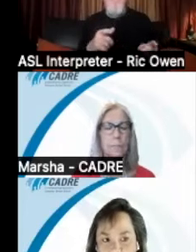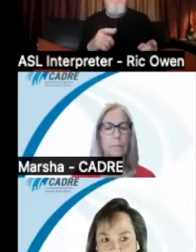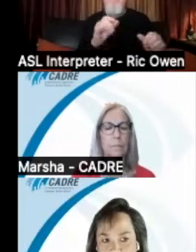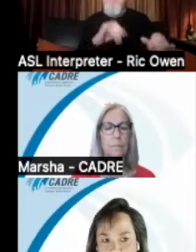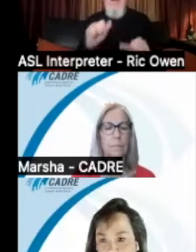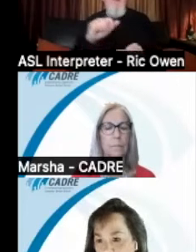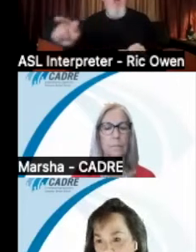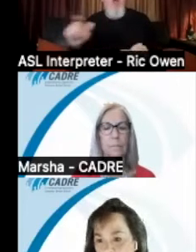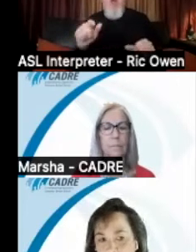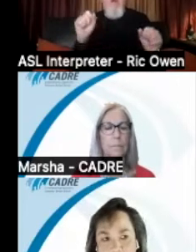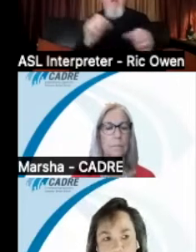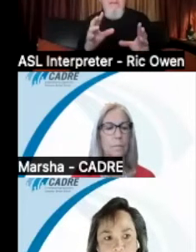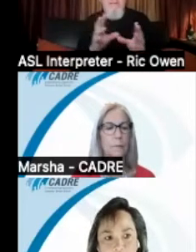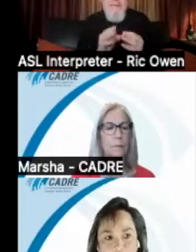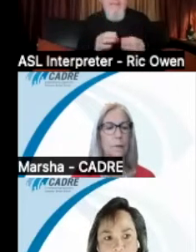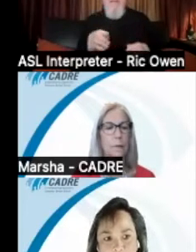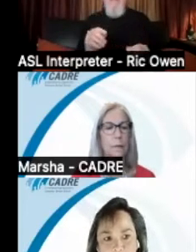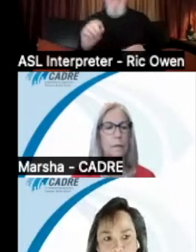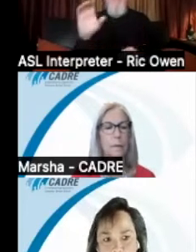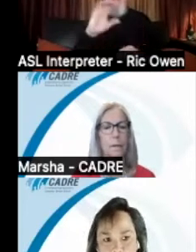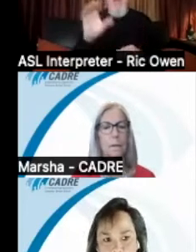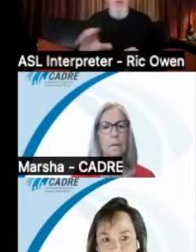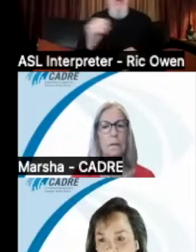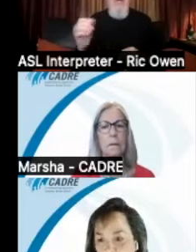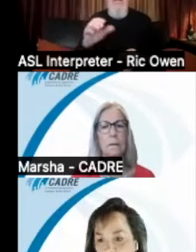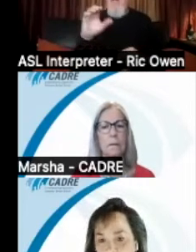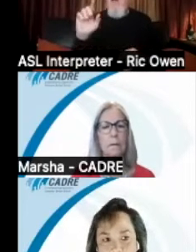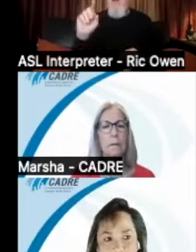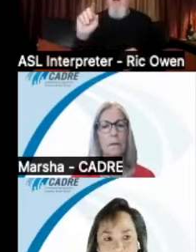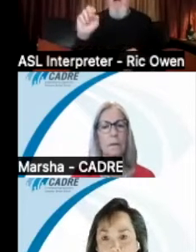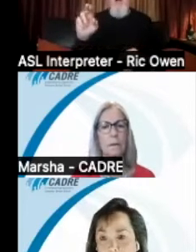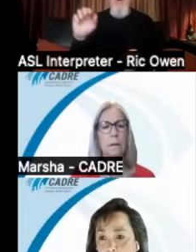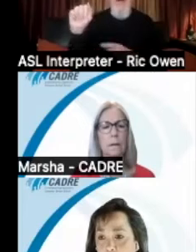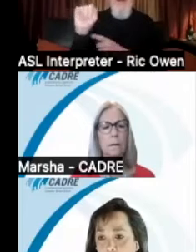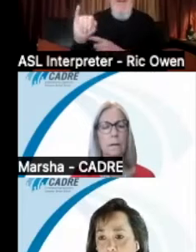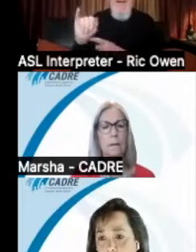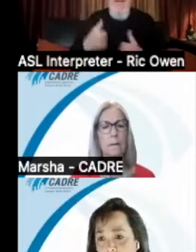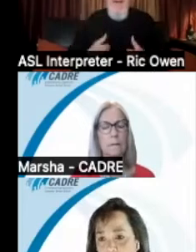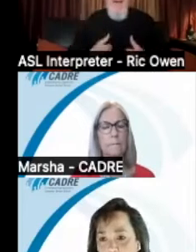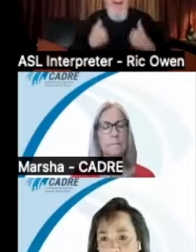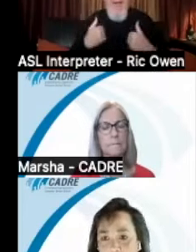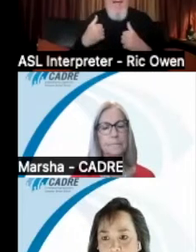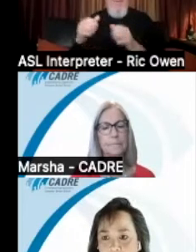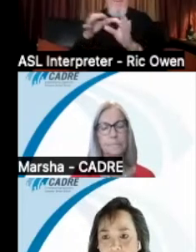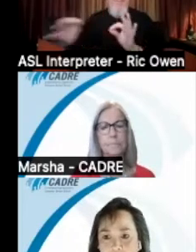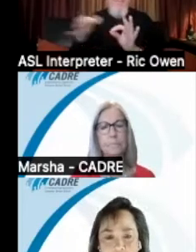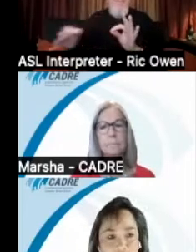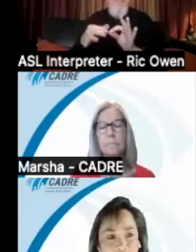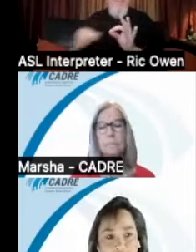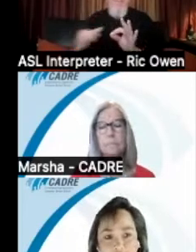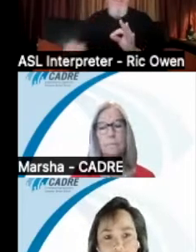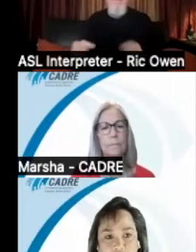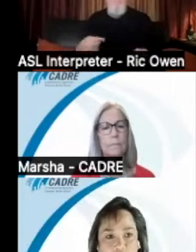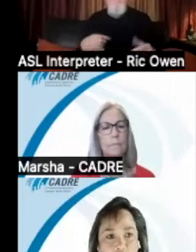sessions, Zoom and Otter AI live transcription. I will serve as your access and